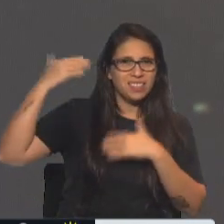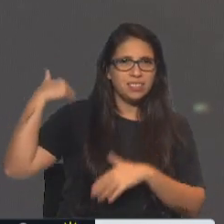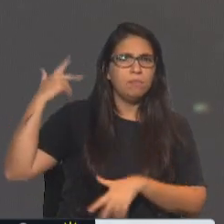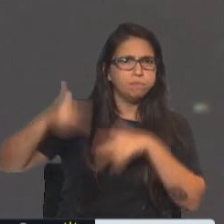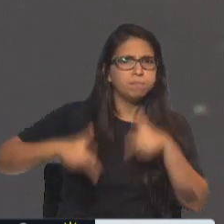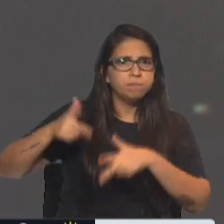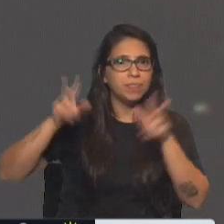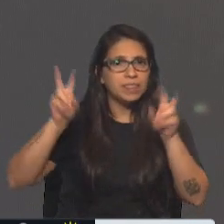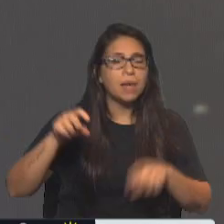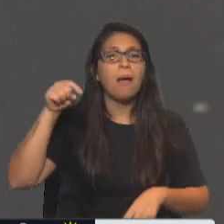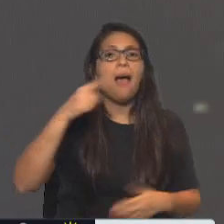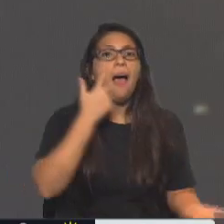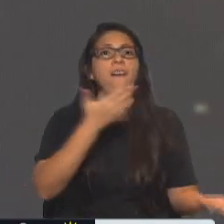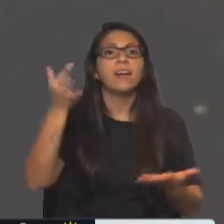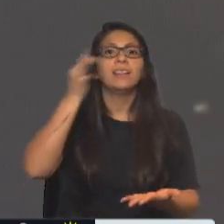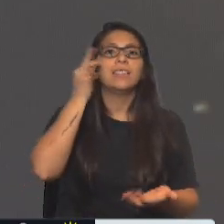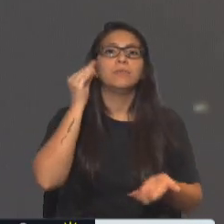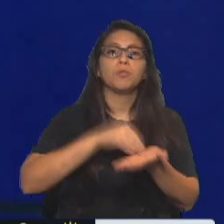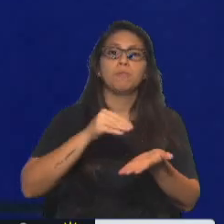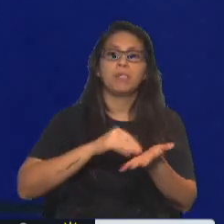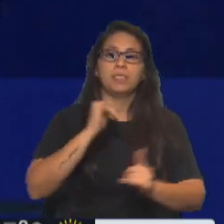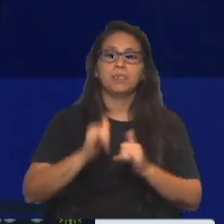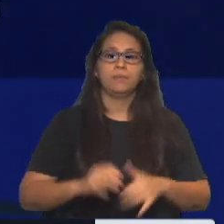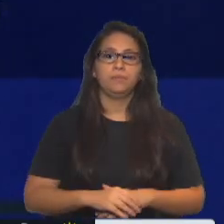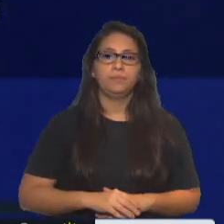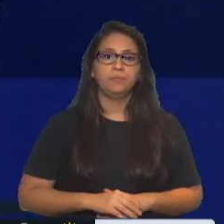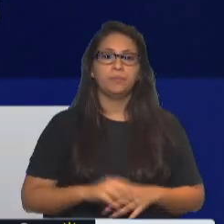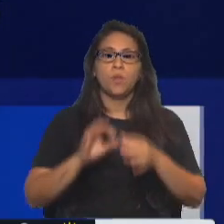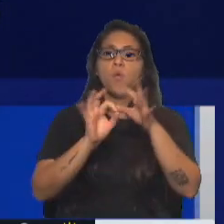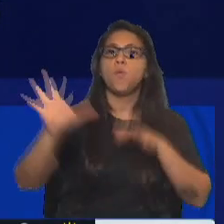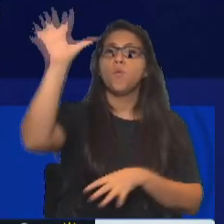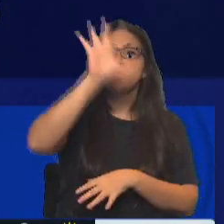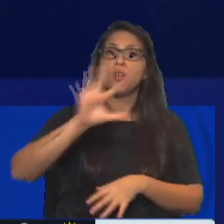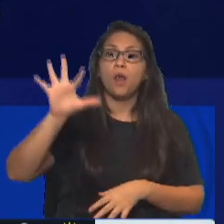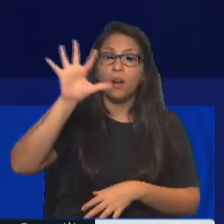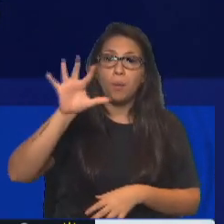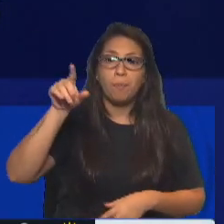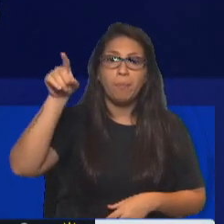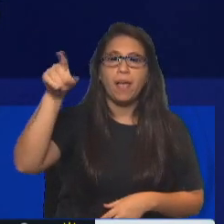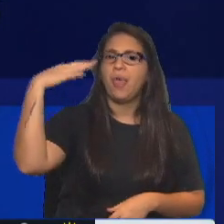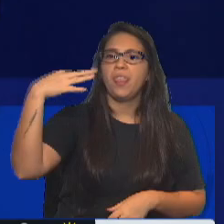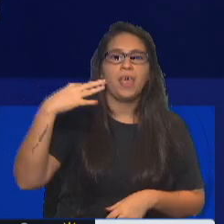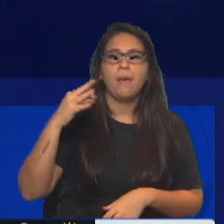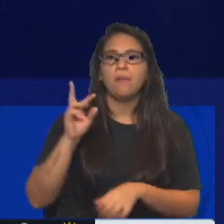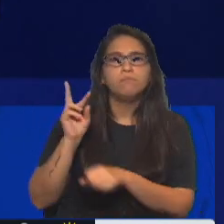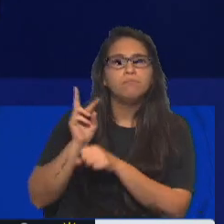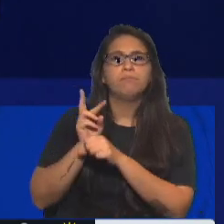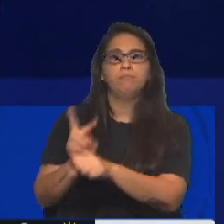Internacional. Sobre esto vamos a escuchar estos testimonios. The European Union must act to